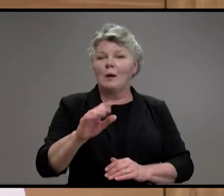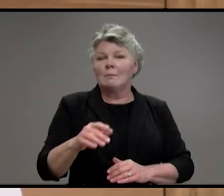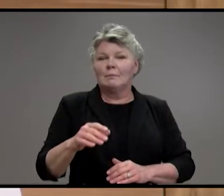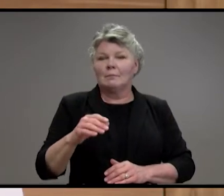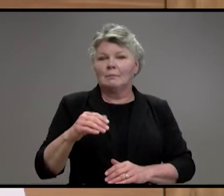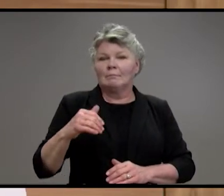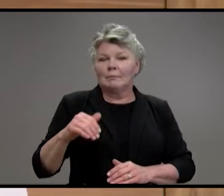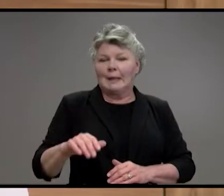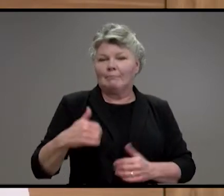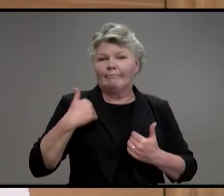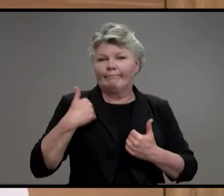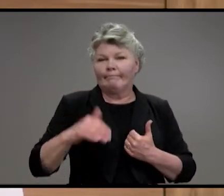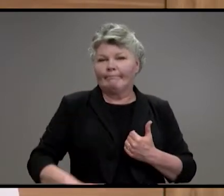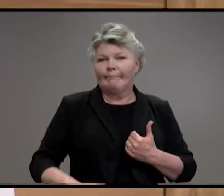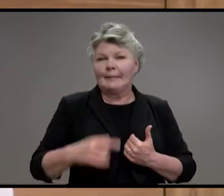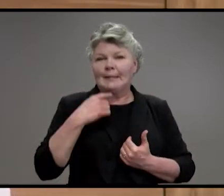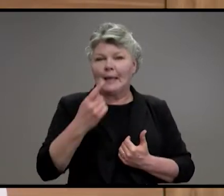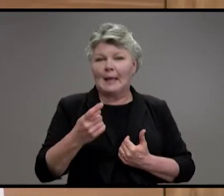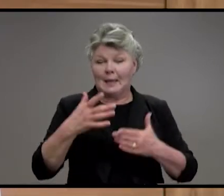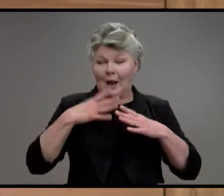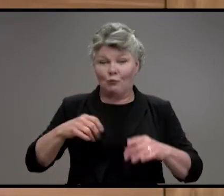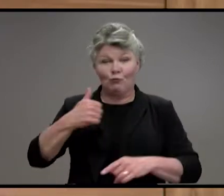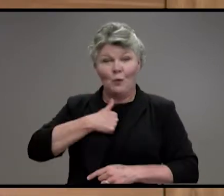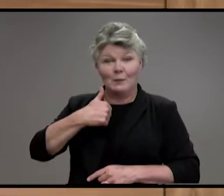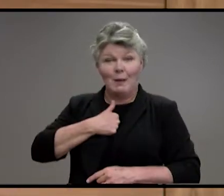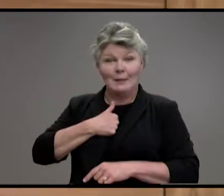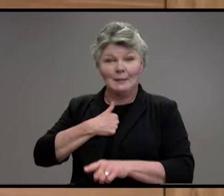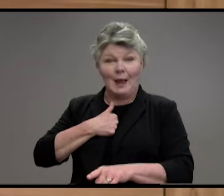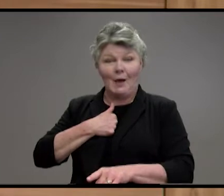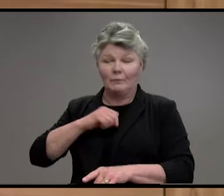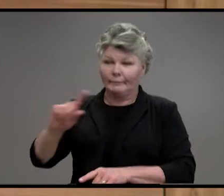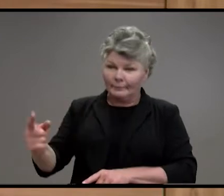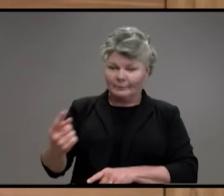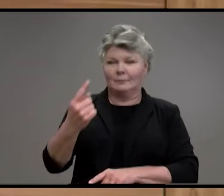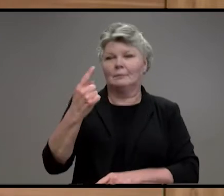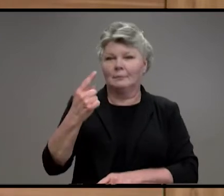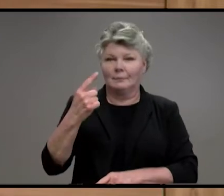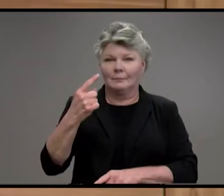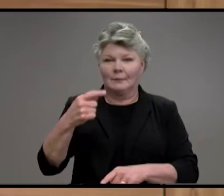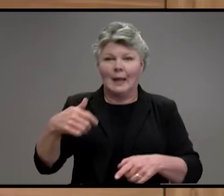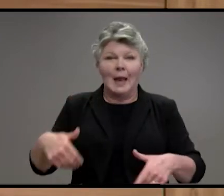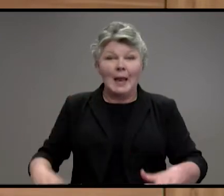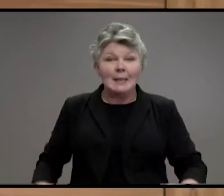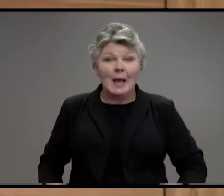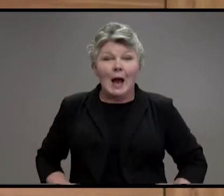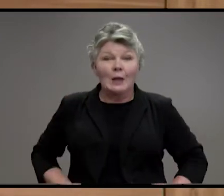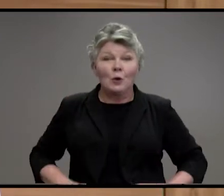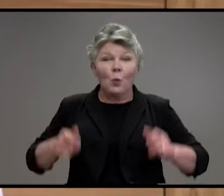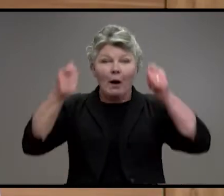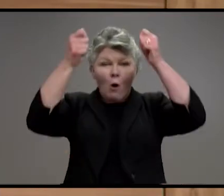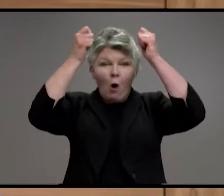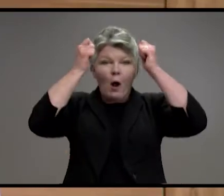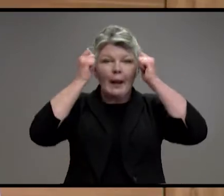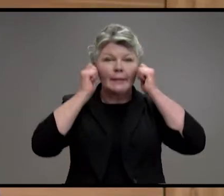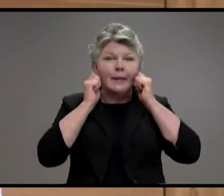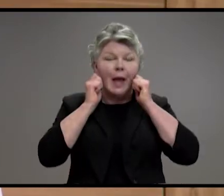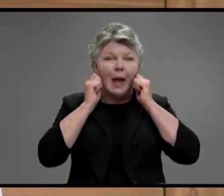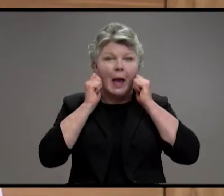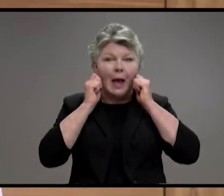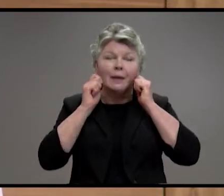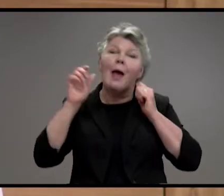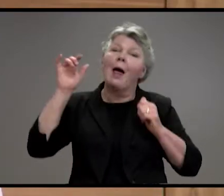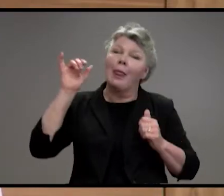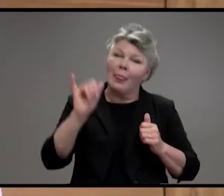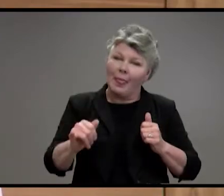dress myself," and he emerges from his room a few minutes later with his underwear on his head. That is a white